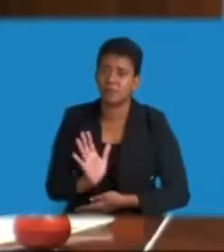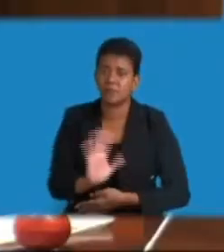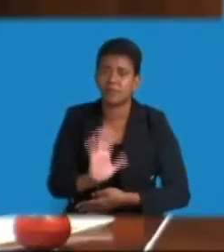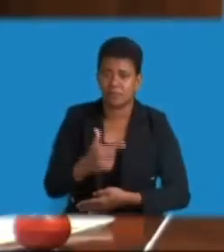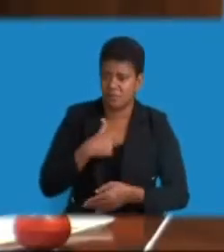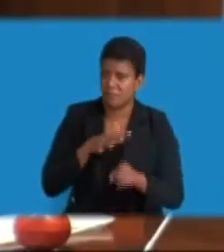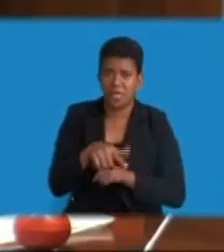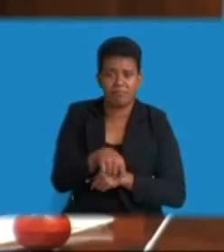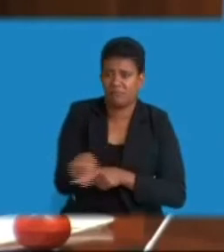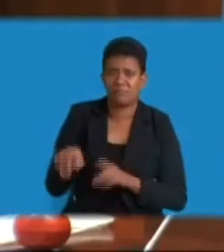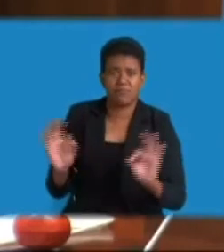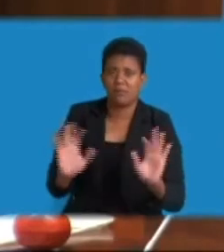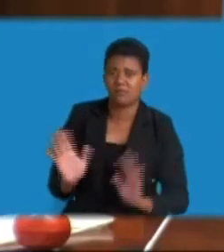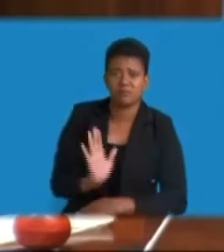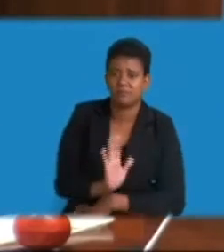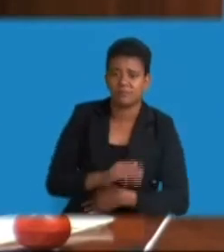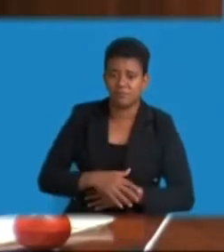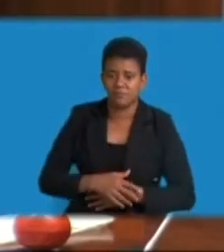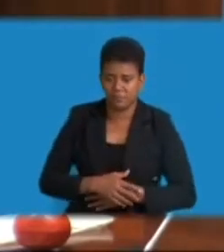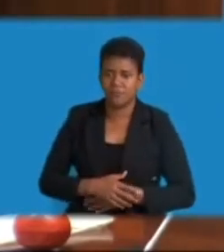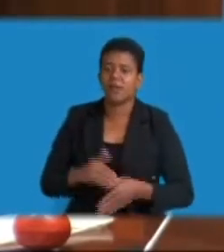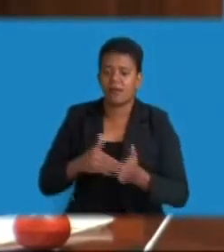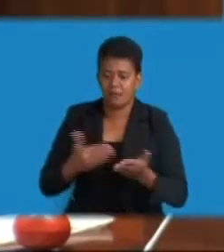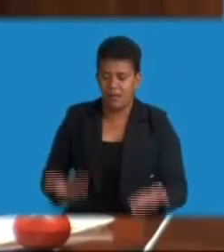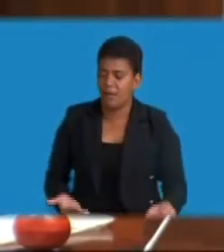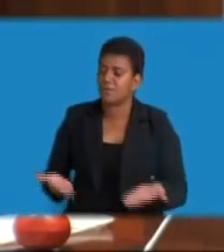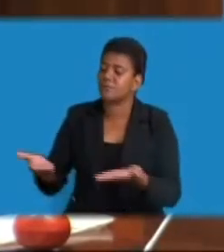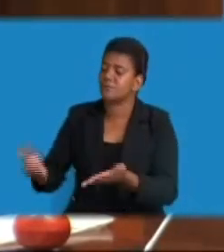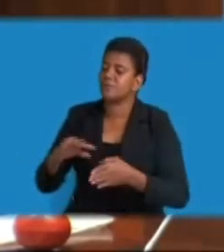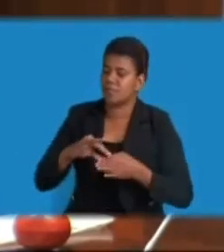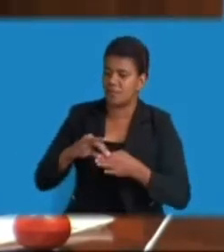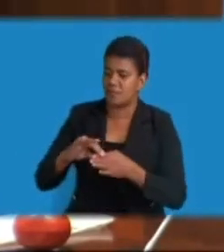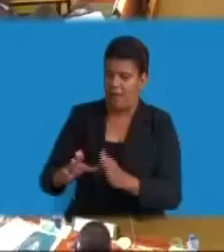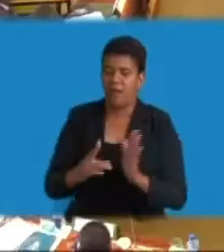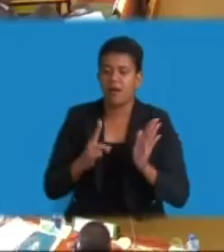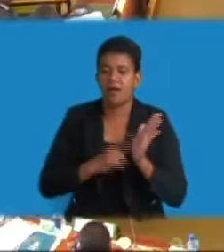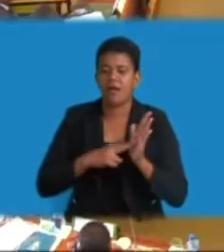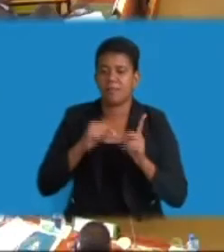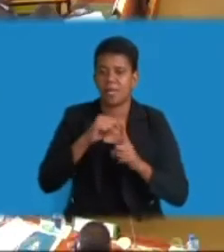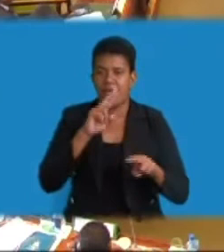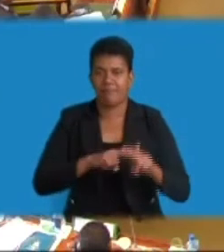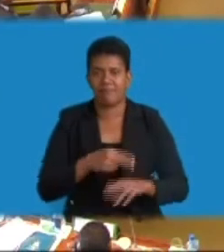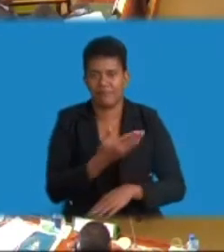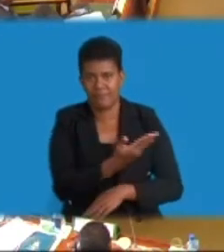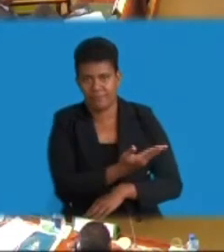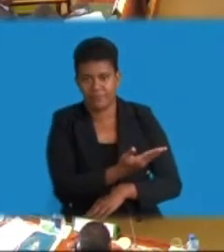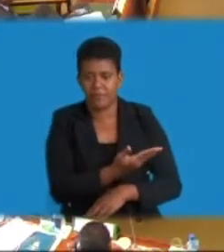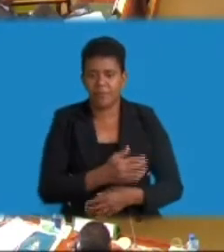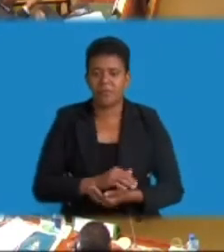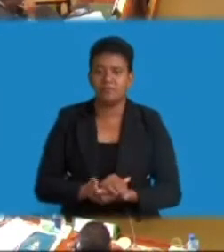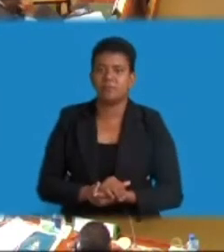the floor to the leader of the National Federation Party or his designate to speak in response.